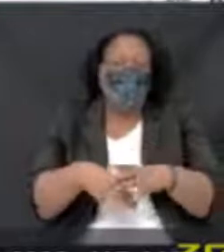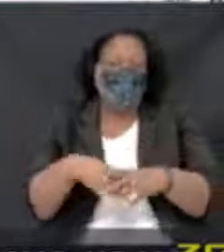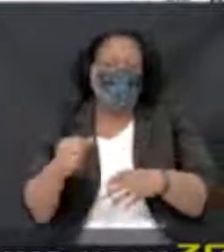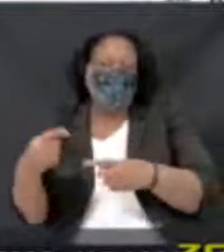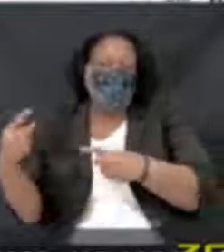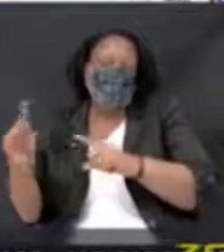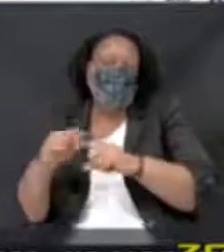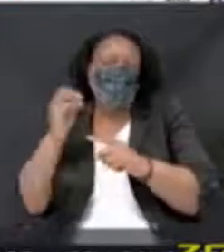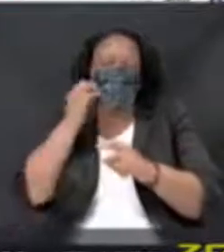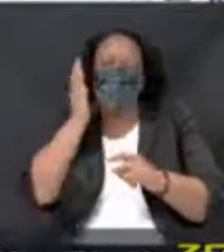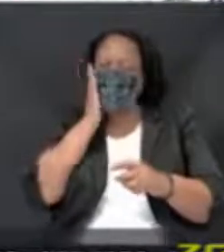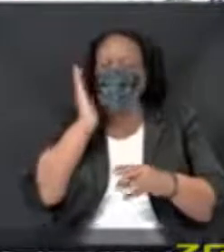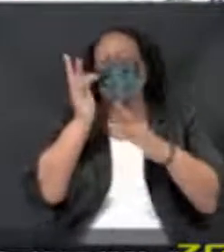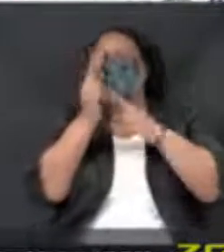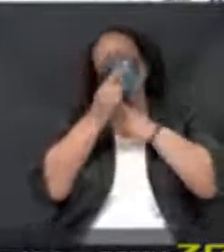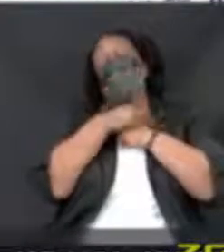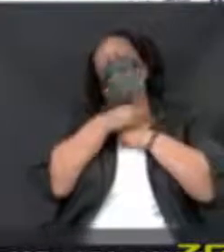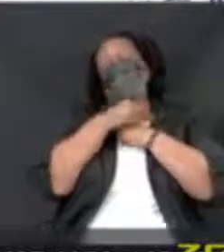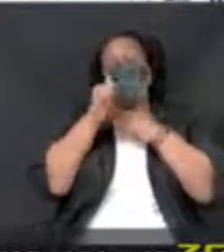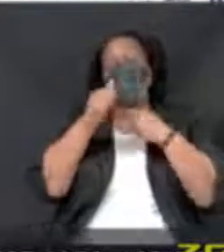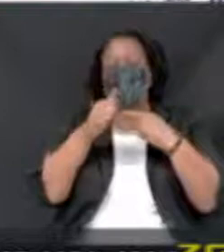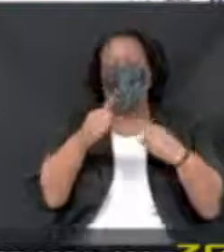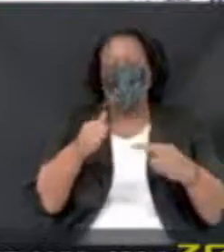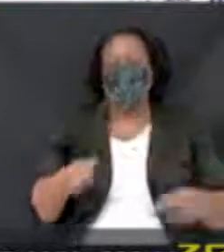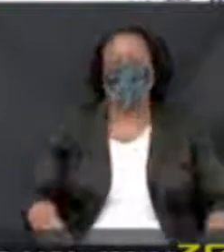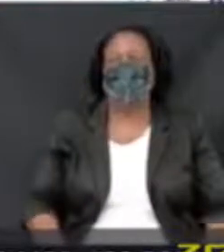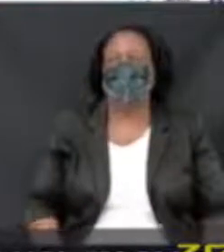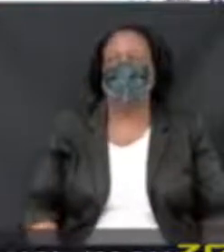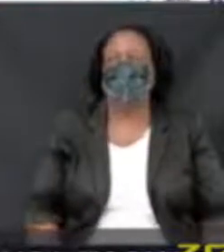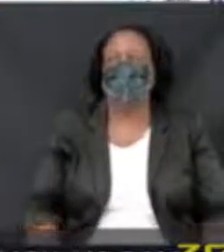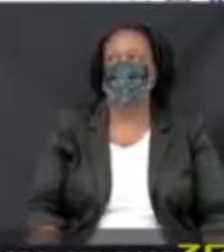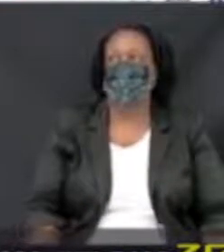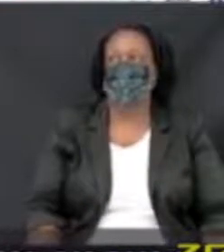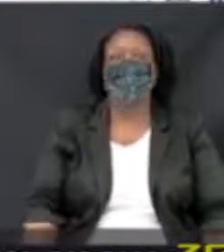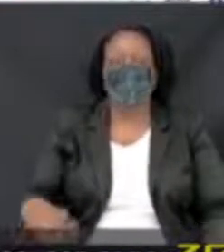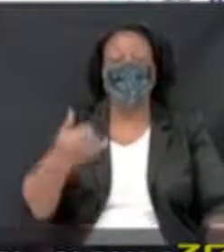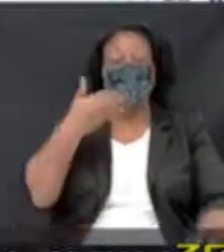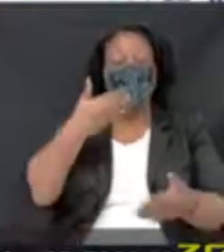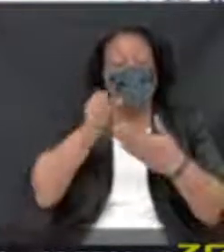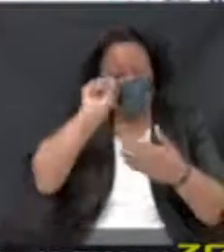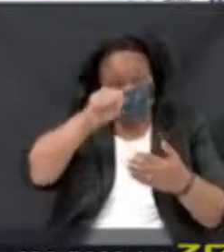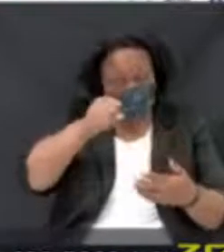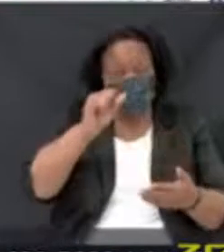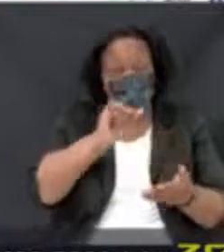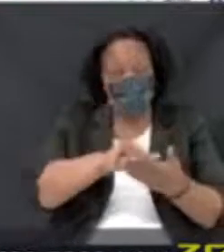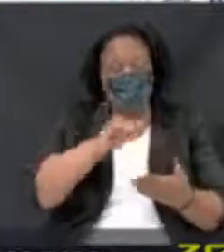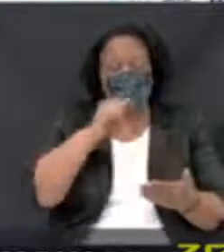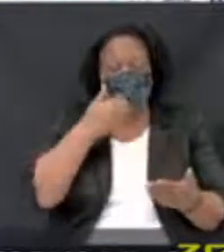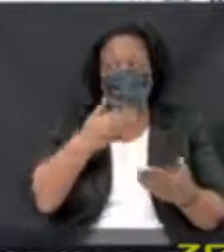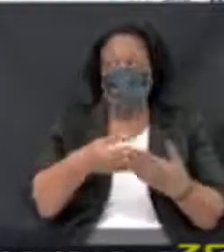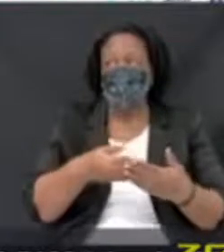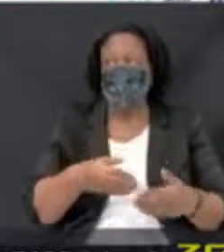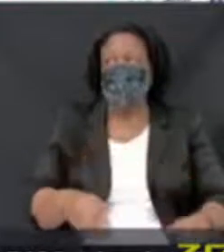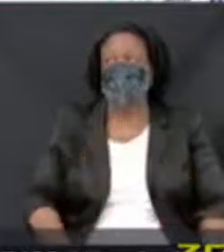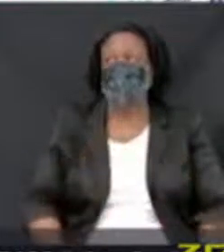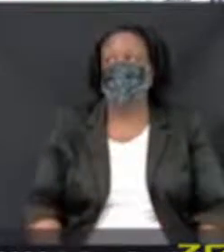Thank you, Mr. Samuel. This next question is from Von Radio. Von Radio has been informed that many cruise